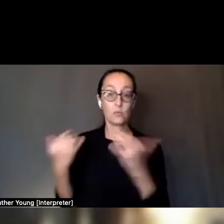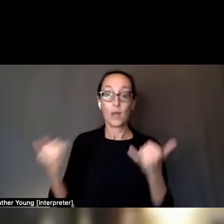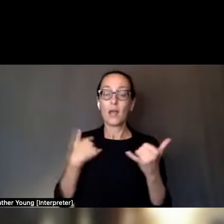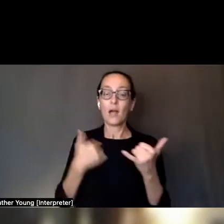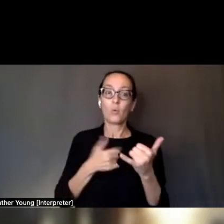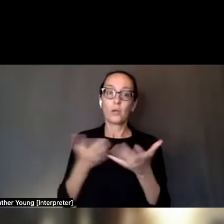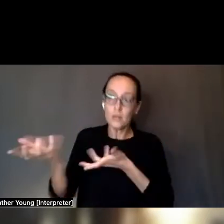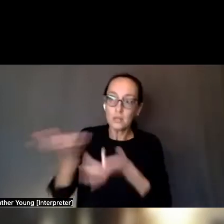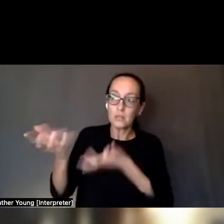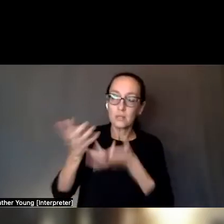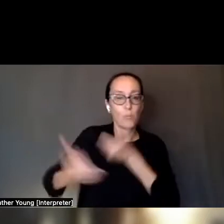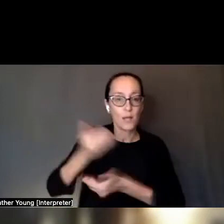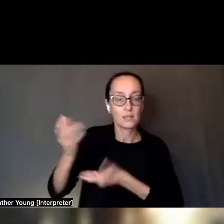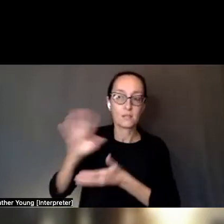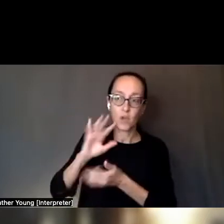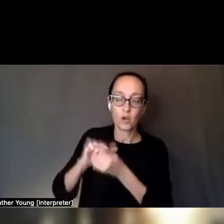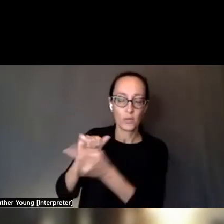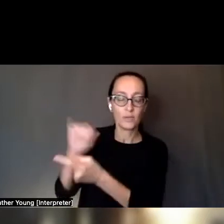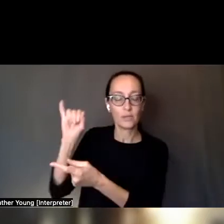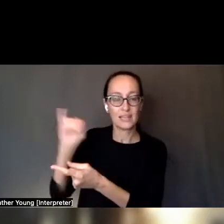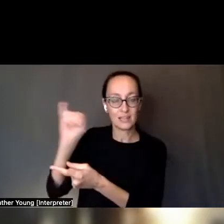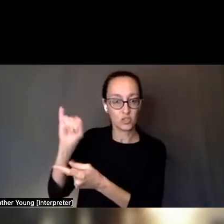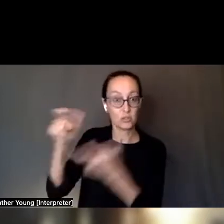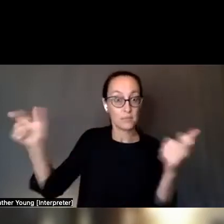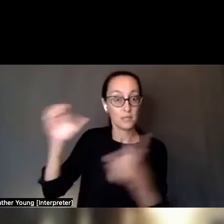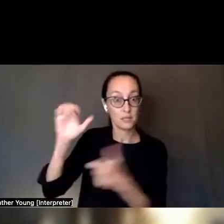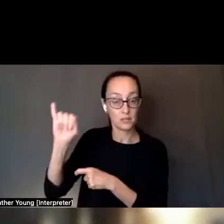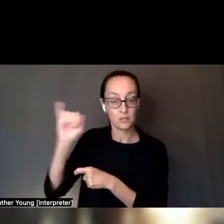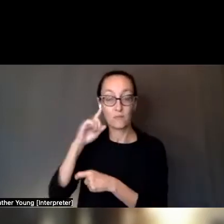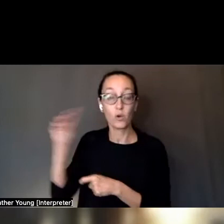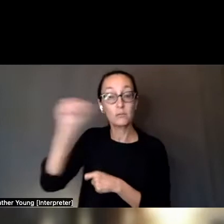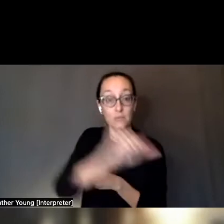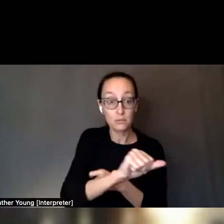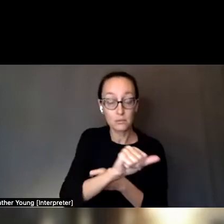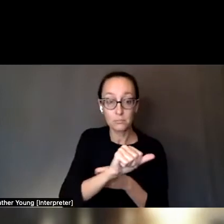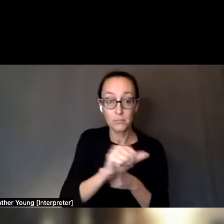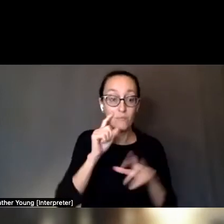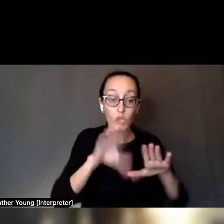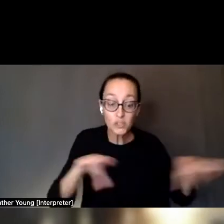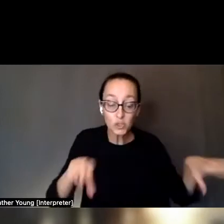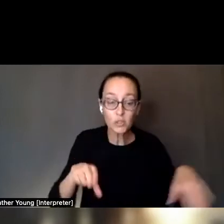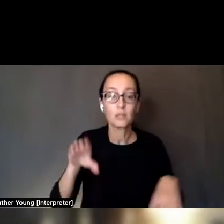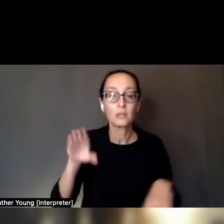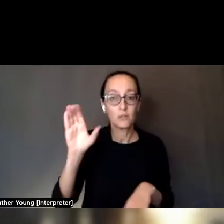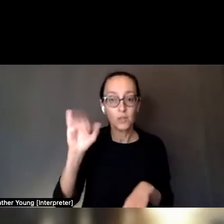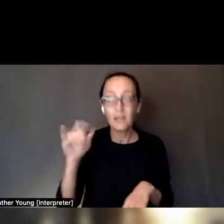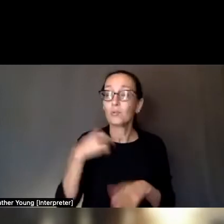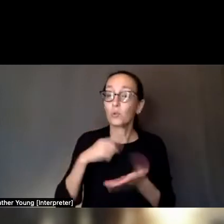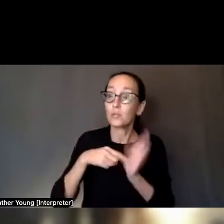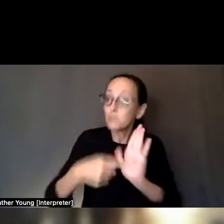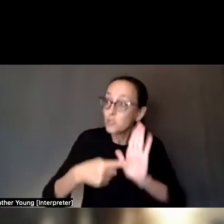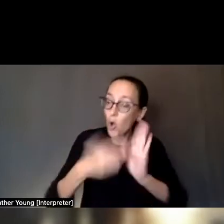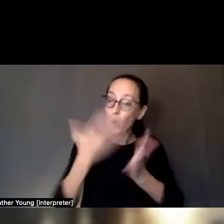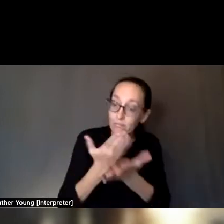insurer about SSD coverage for children, and we're essentially giving them evidence, research